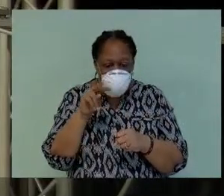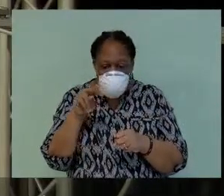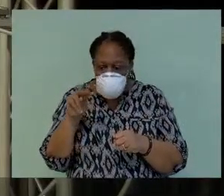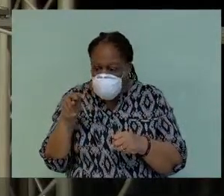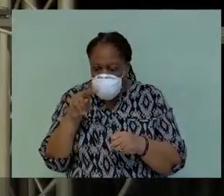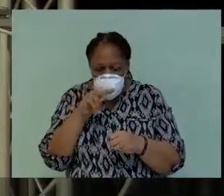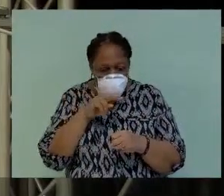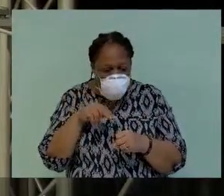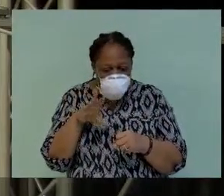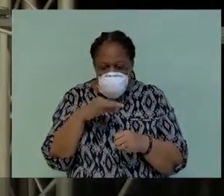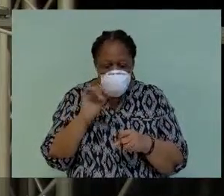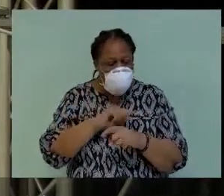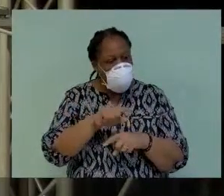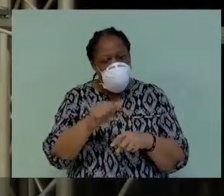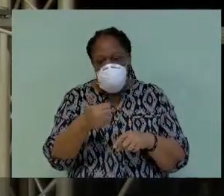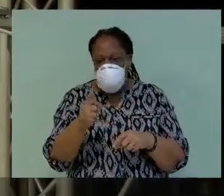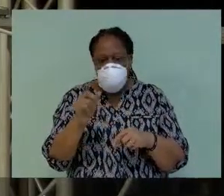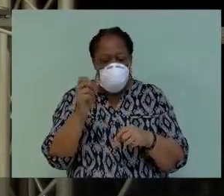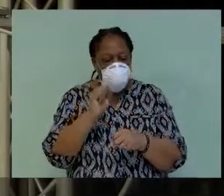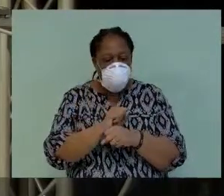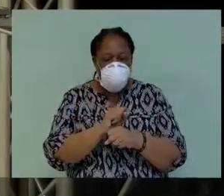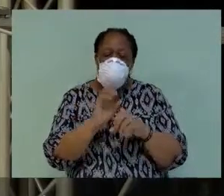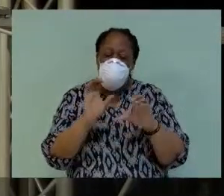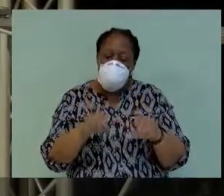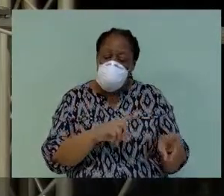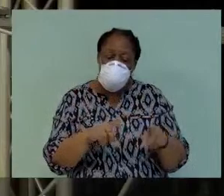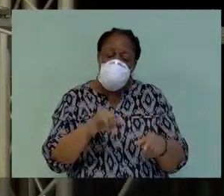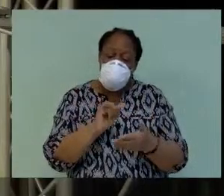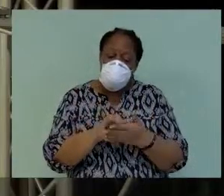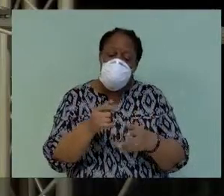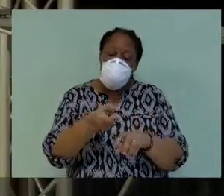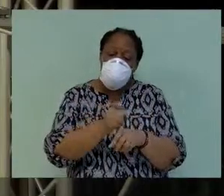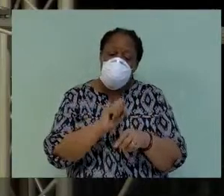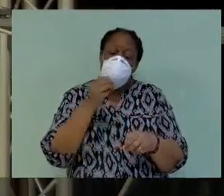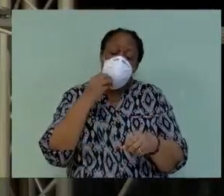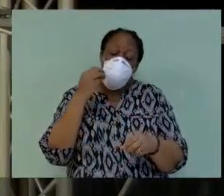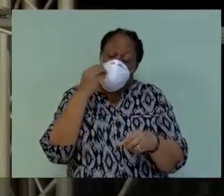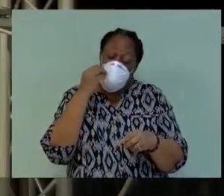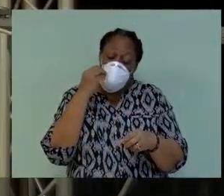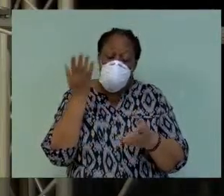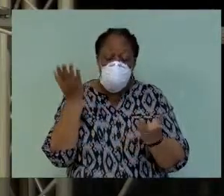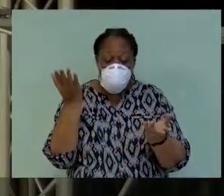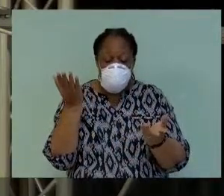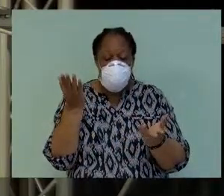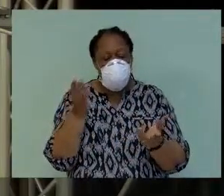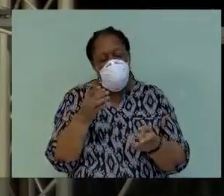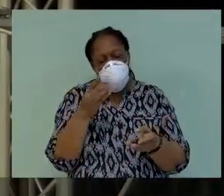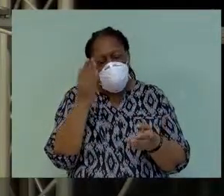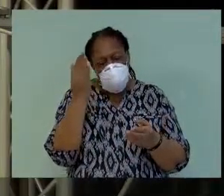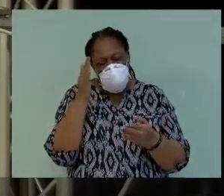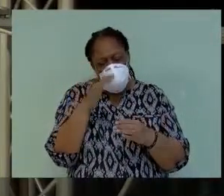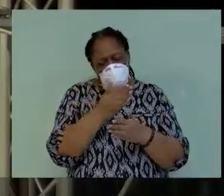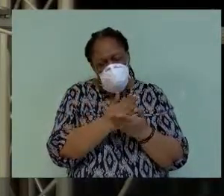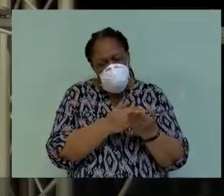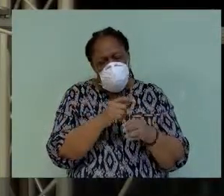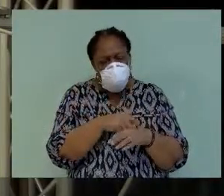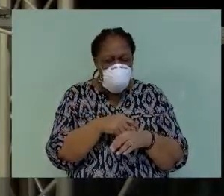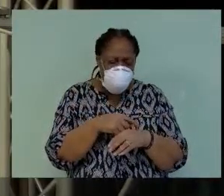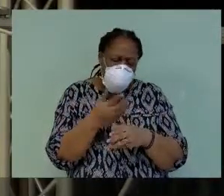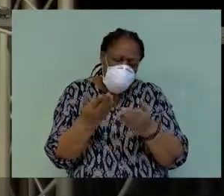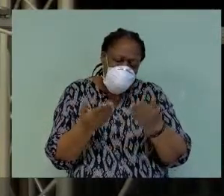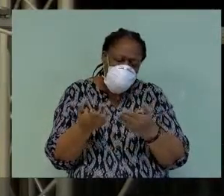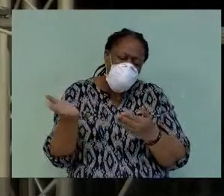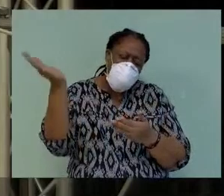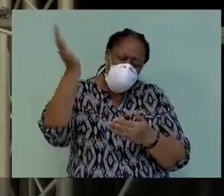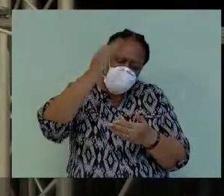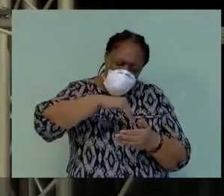other duties while at home, for instance. There would be times when they have to come to the office. There